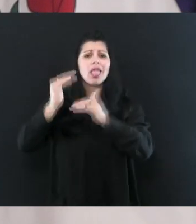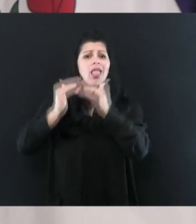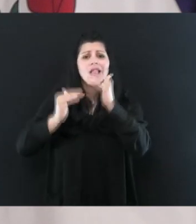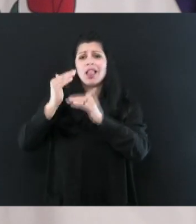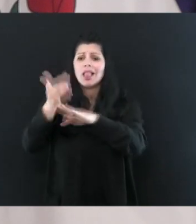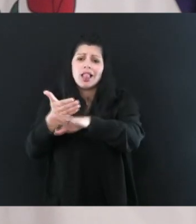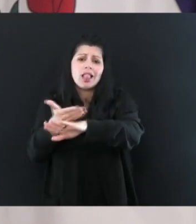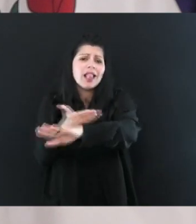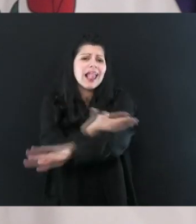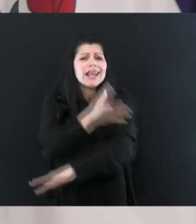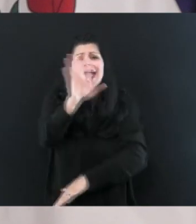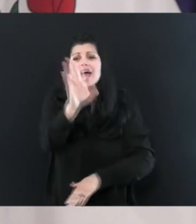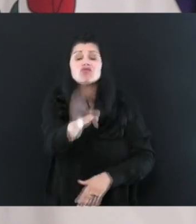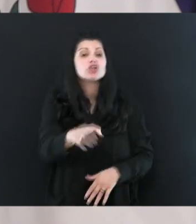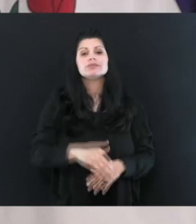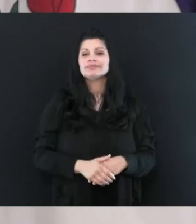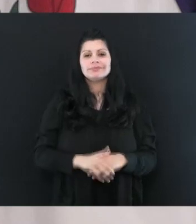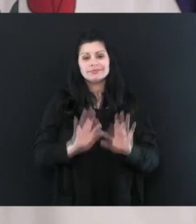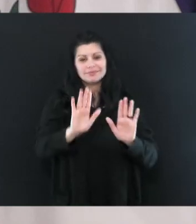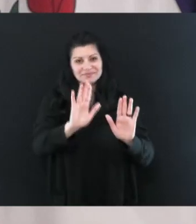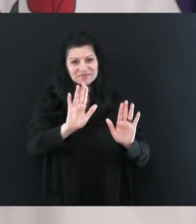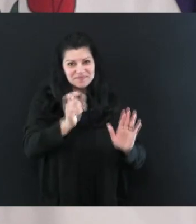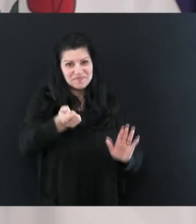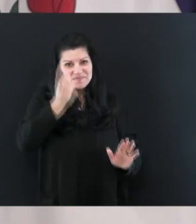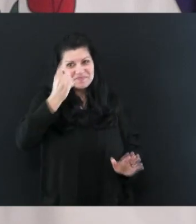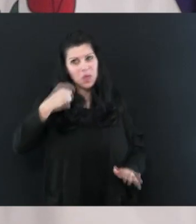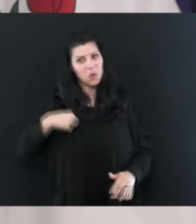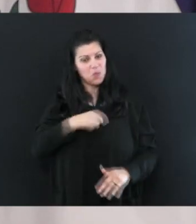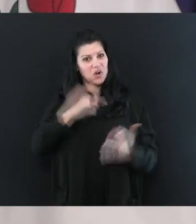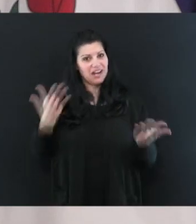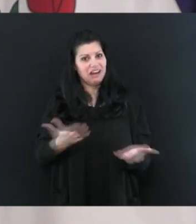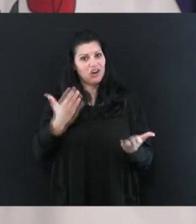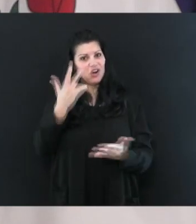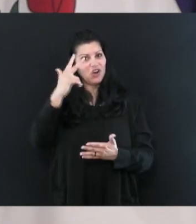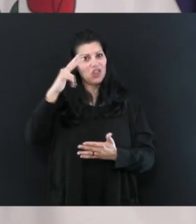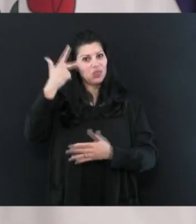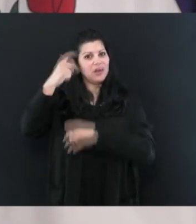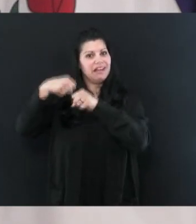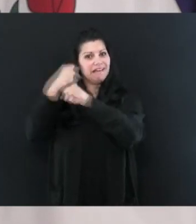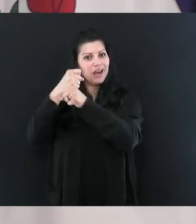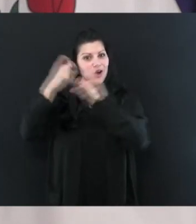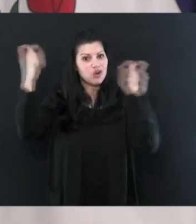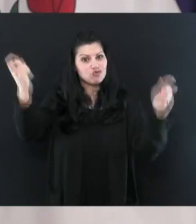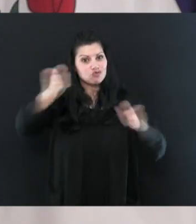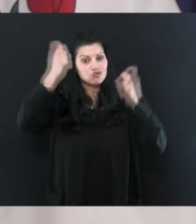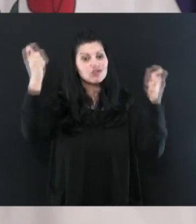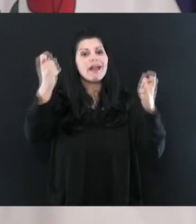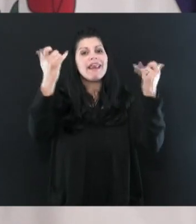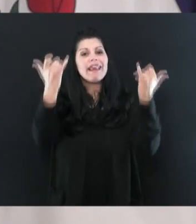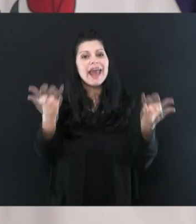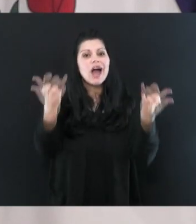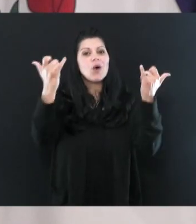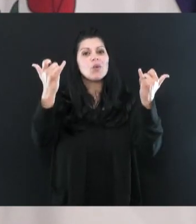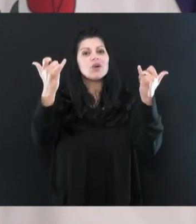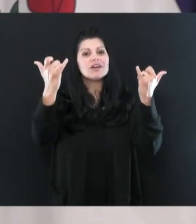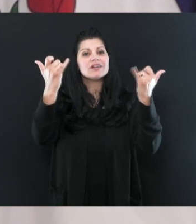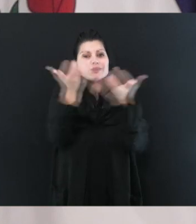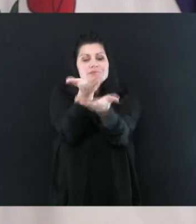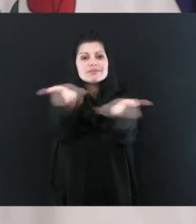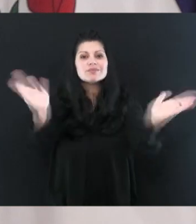3rd anniversary, I think we all in West Virginia should share in a celebration and a